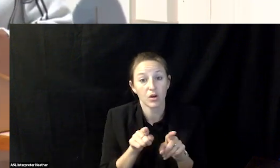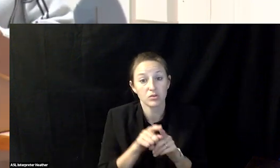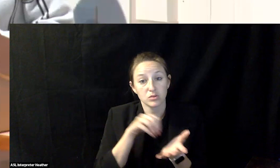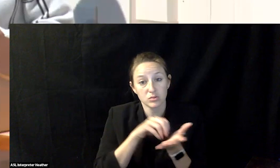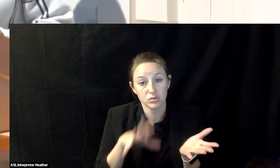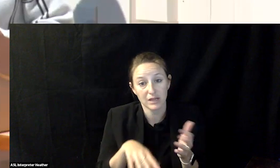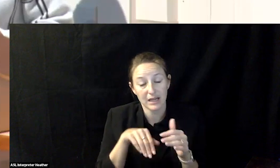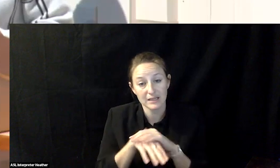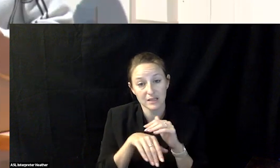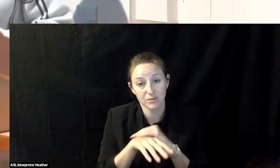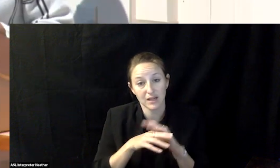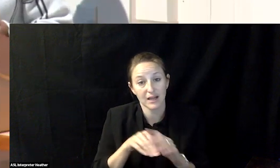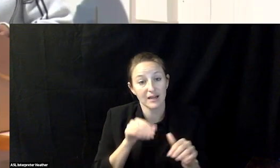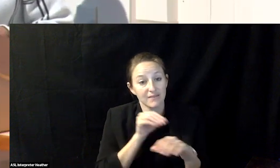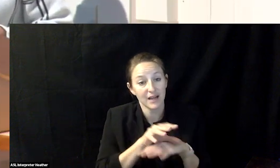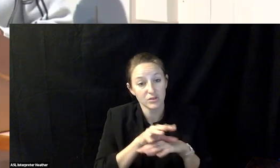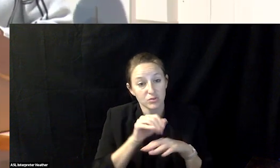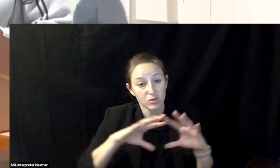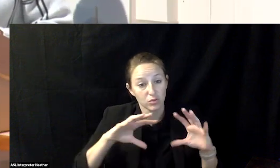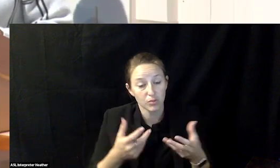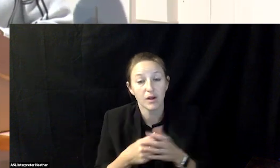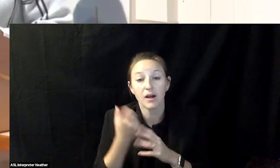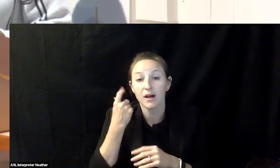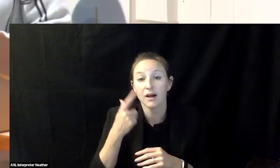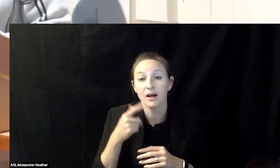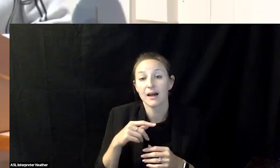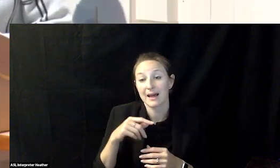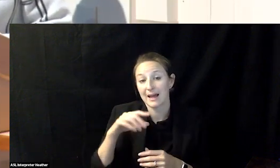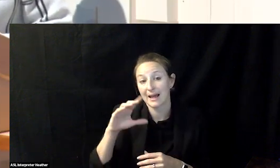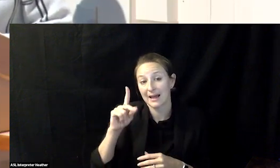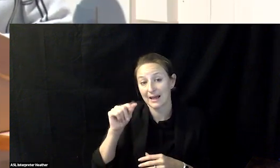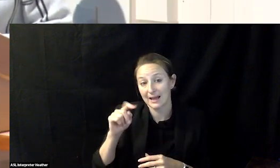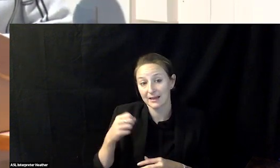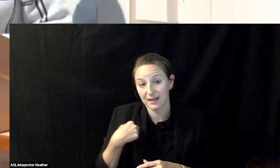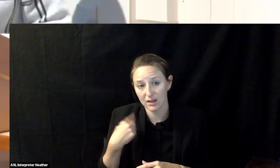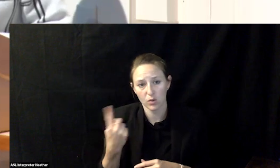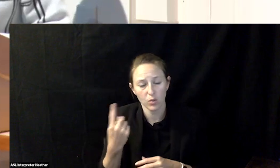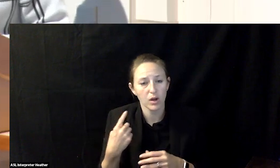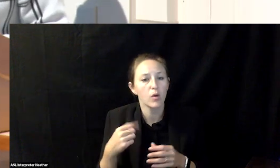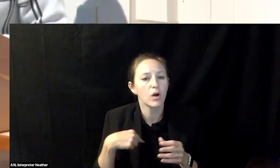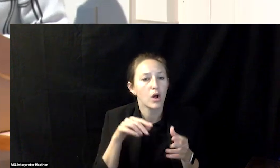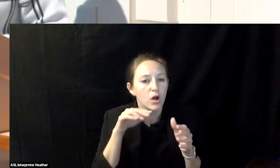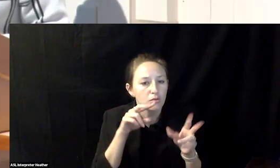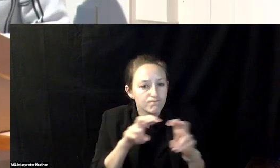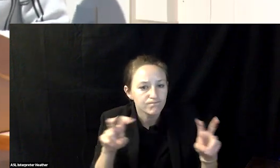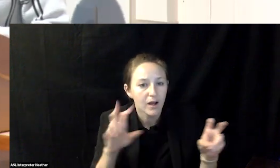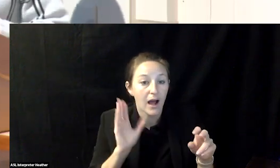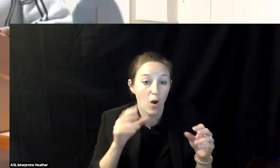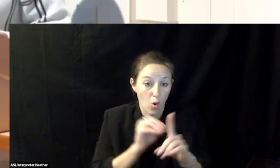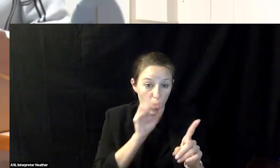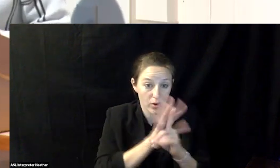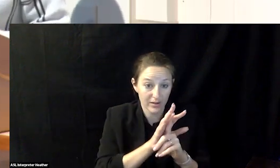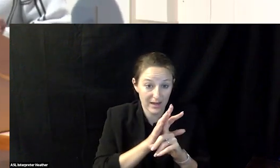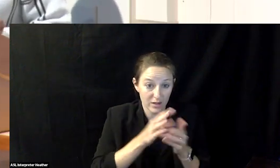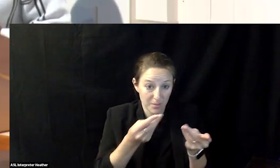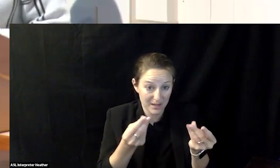that Kate and I are working closely with students around looking at our orientation materials across campus. So as we